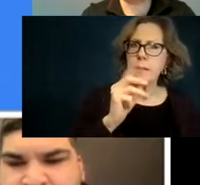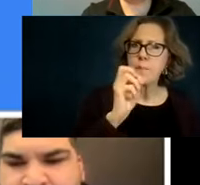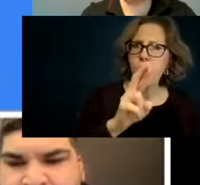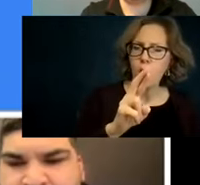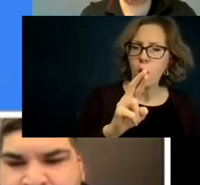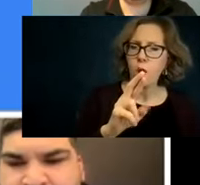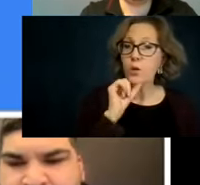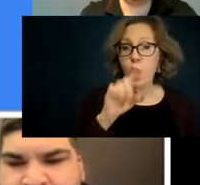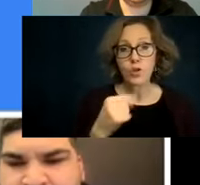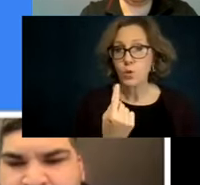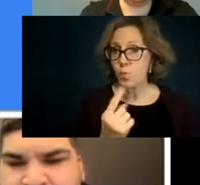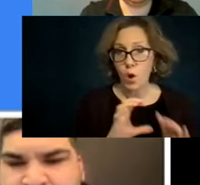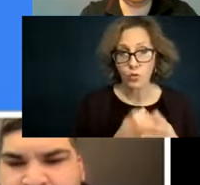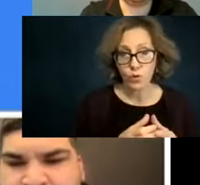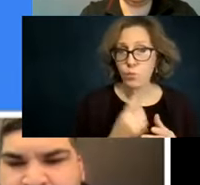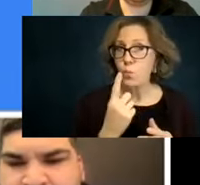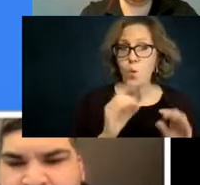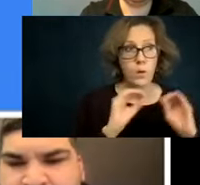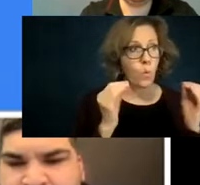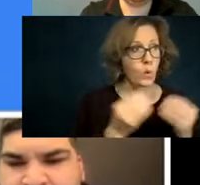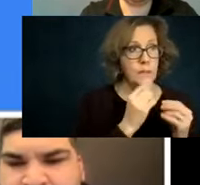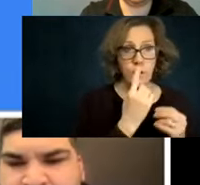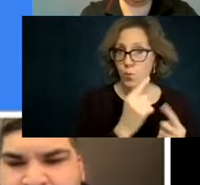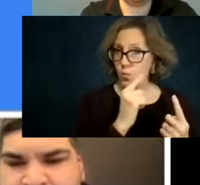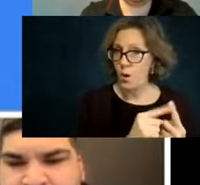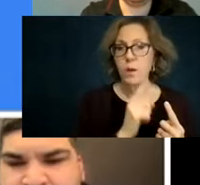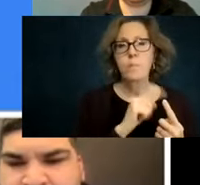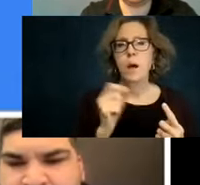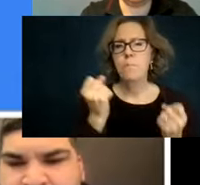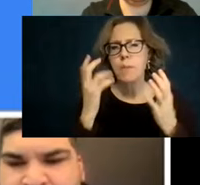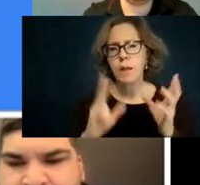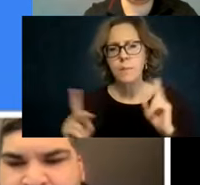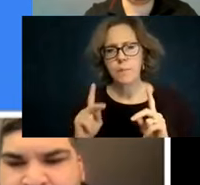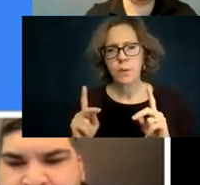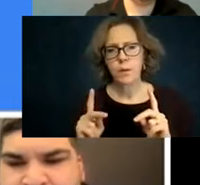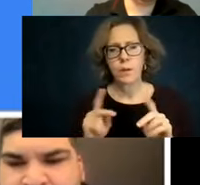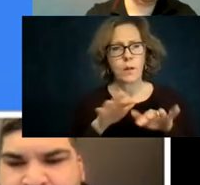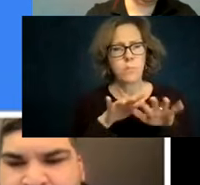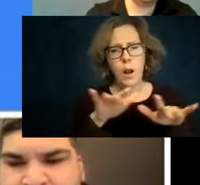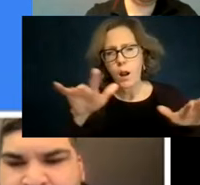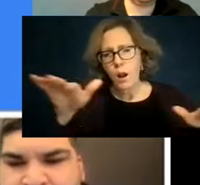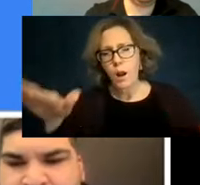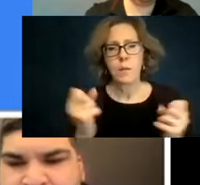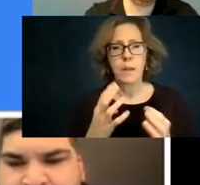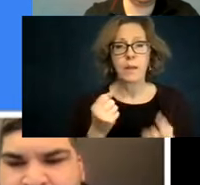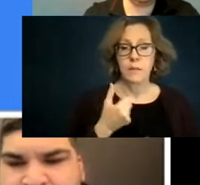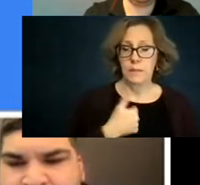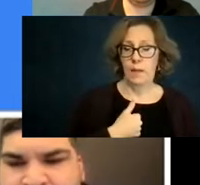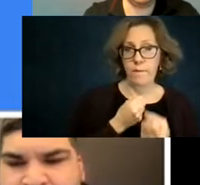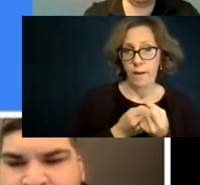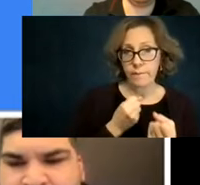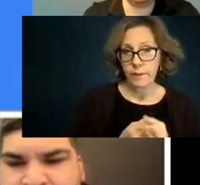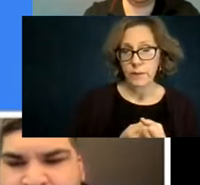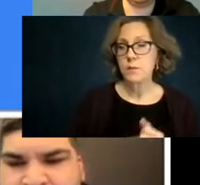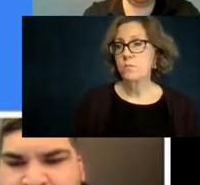one organization, it's everyone. It's all, you know, self-advocates throughout Massachusetts, allies,